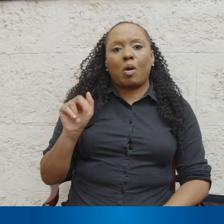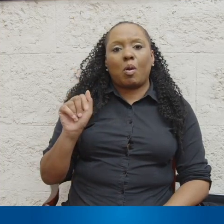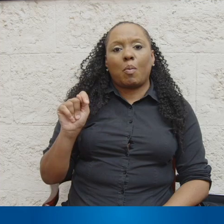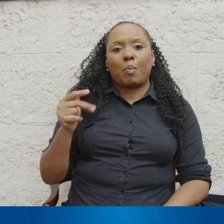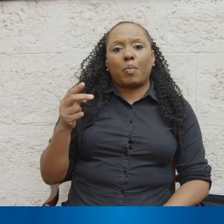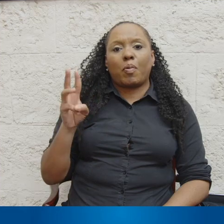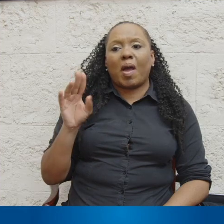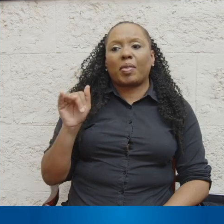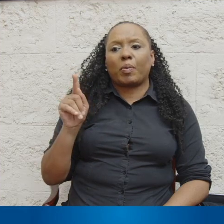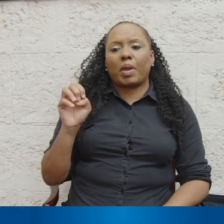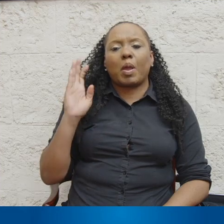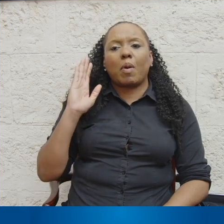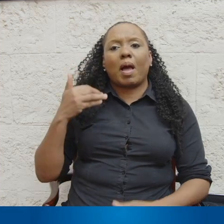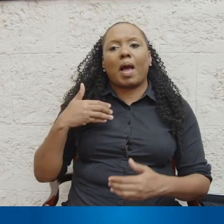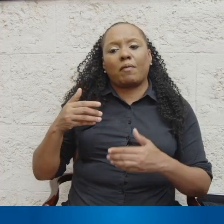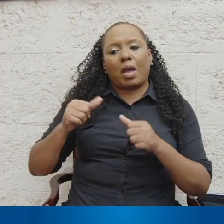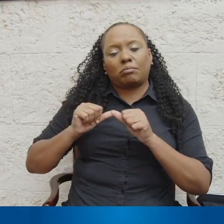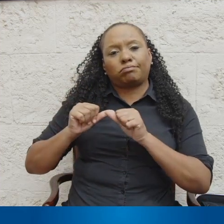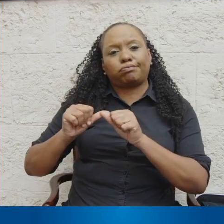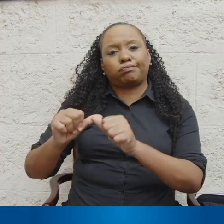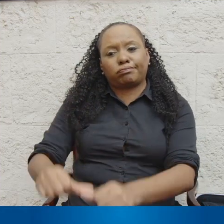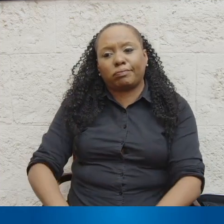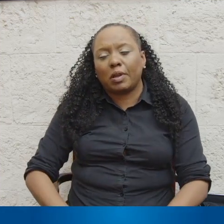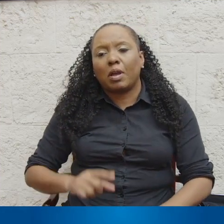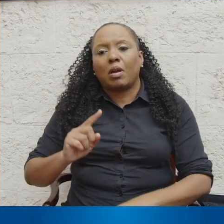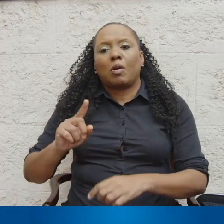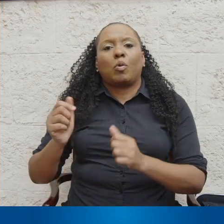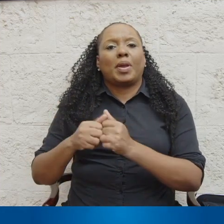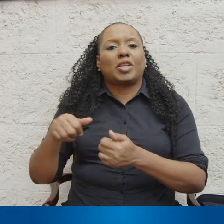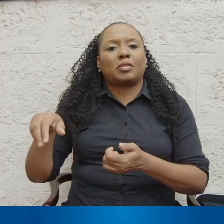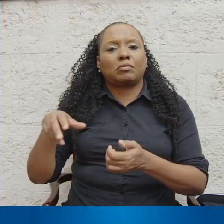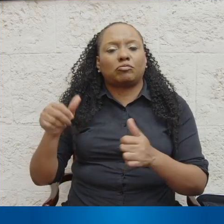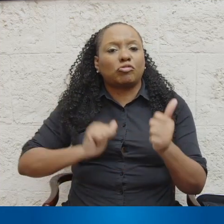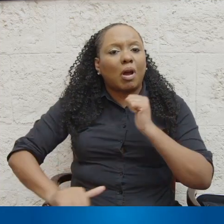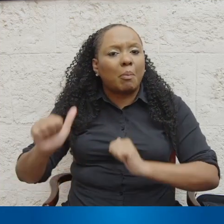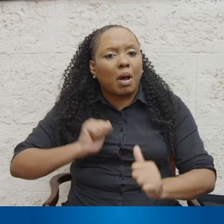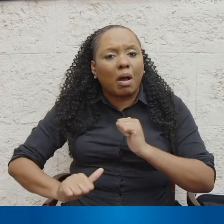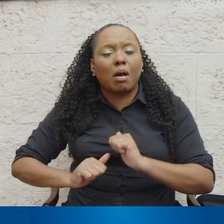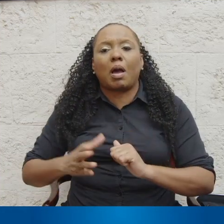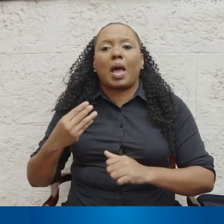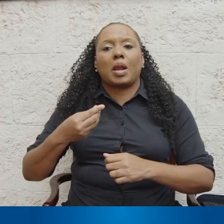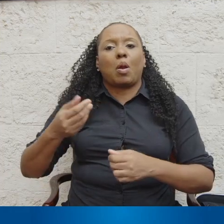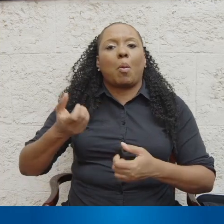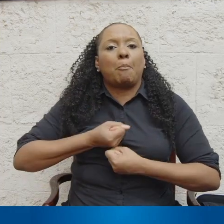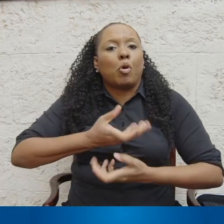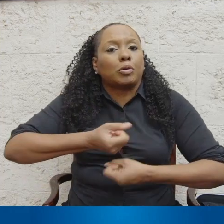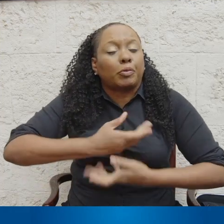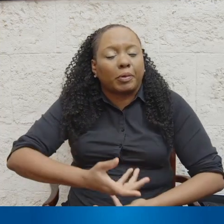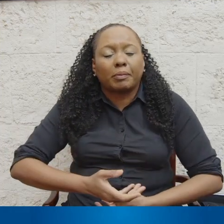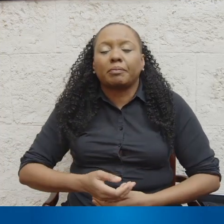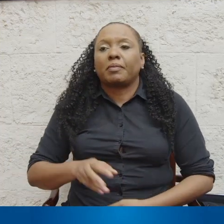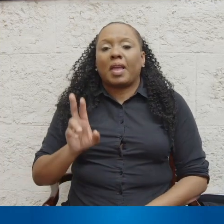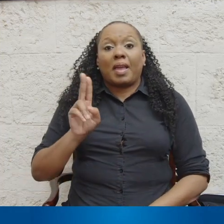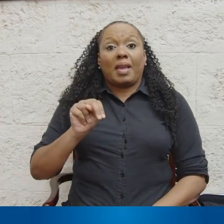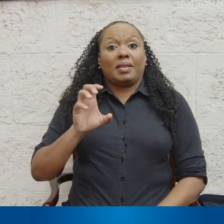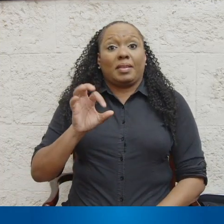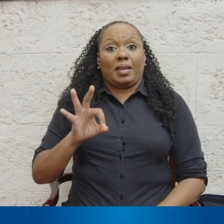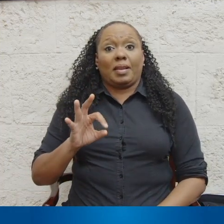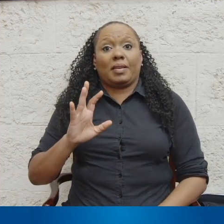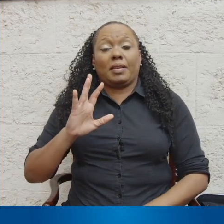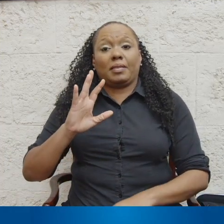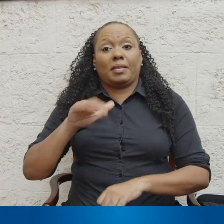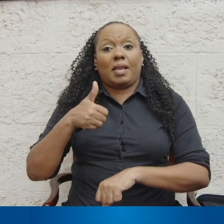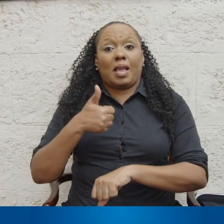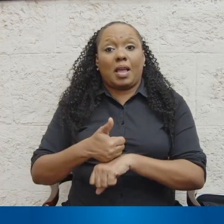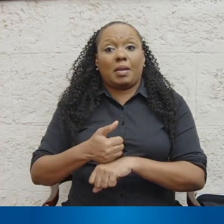arts and drama and poetry. The National Cultural Foundation just in January